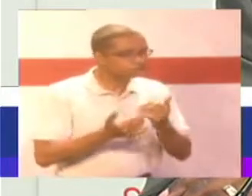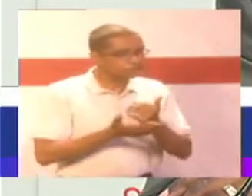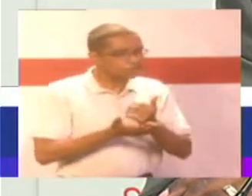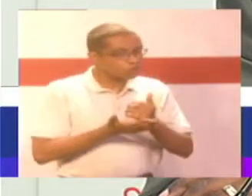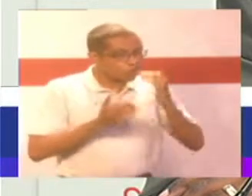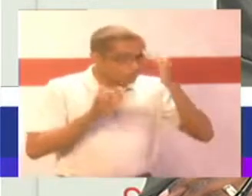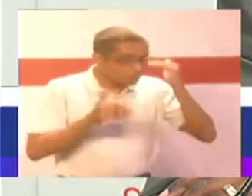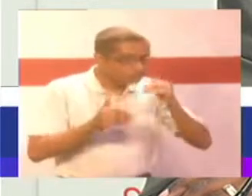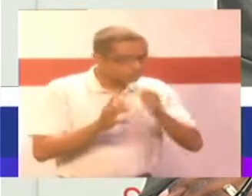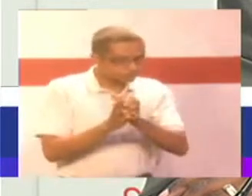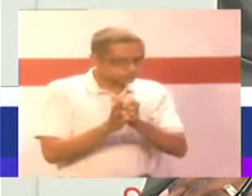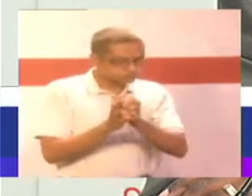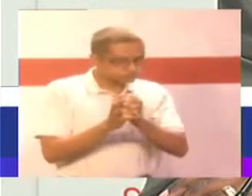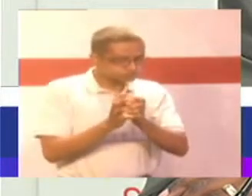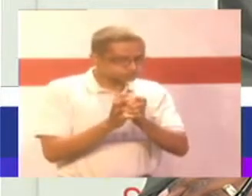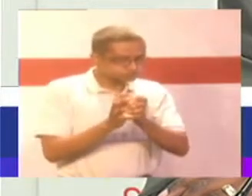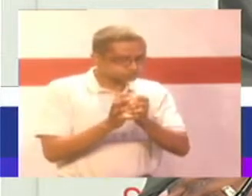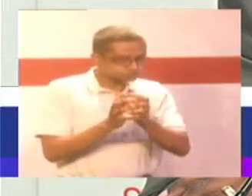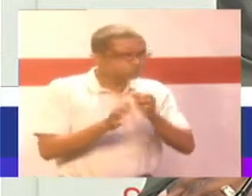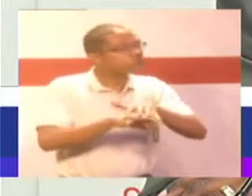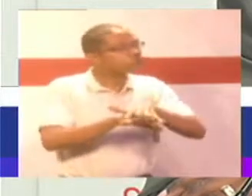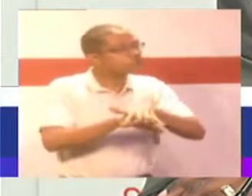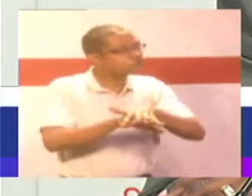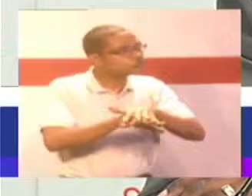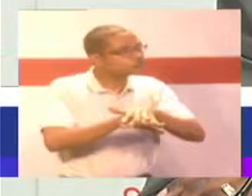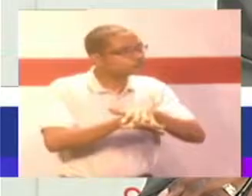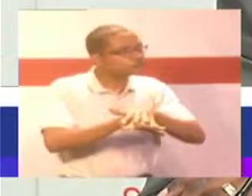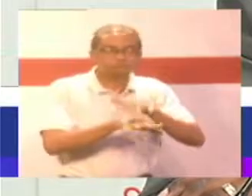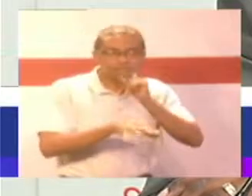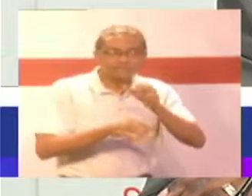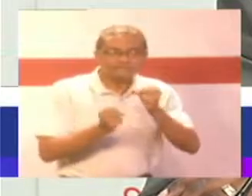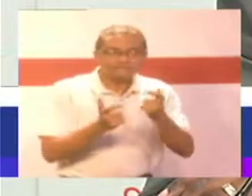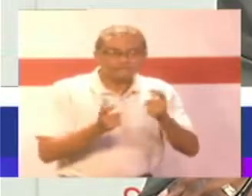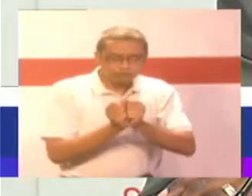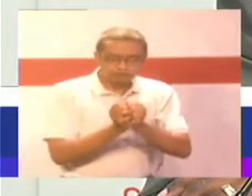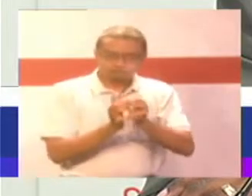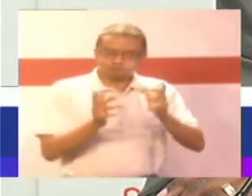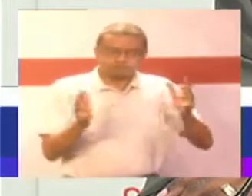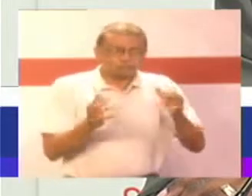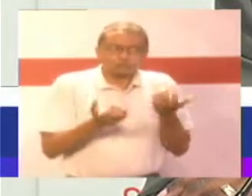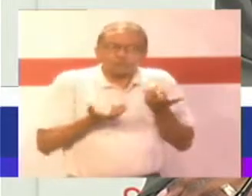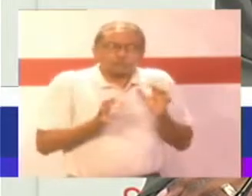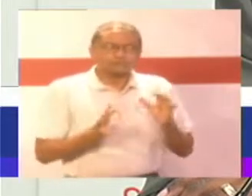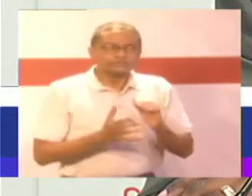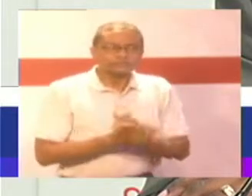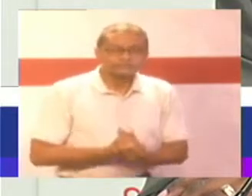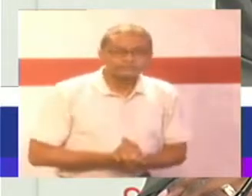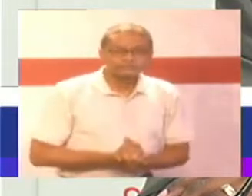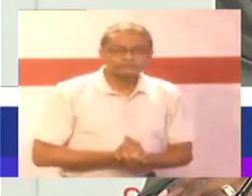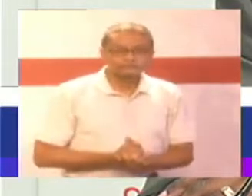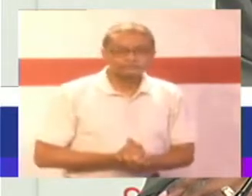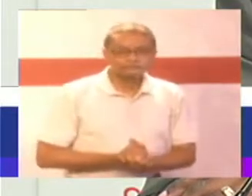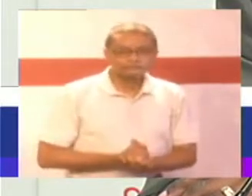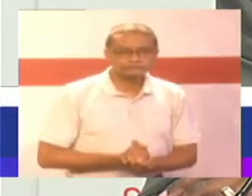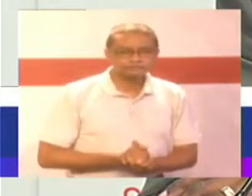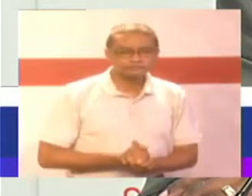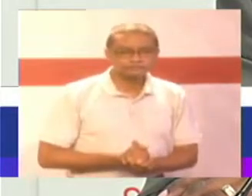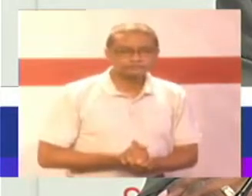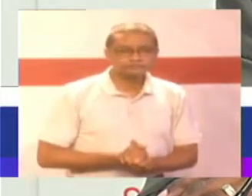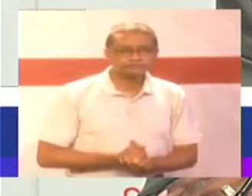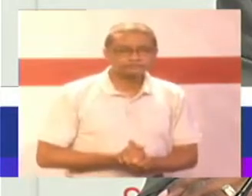the transmission and to reduce the risk of another large wave being sparked off by the trends that we're currently